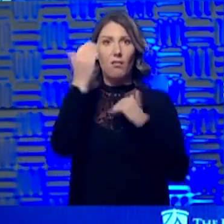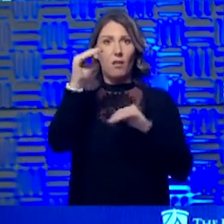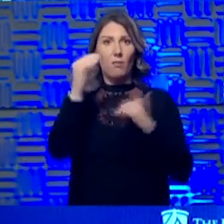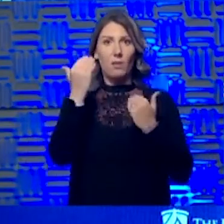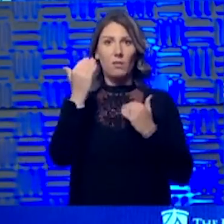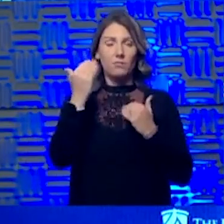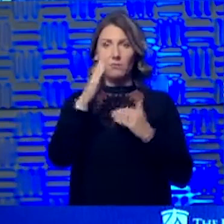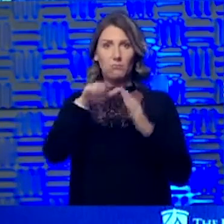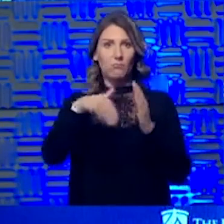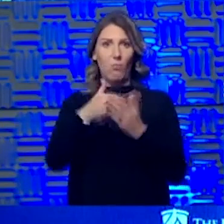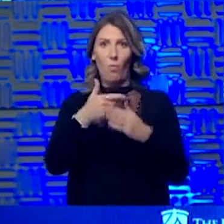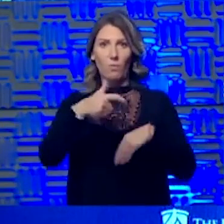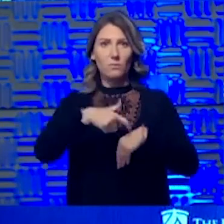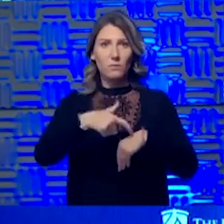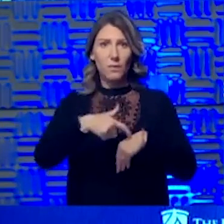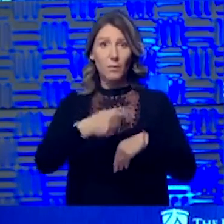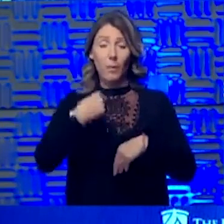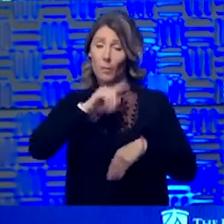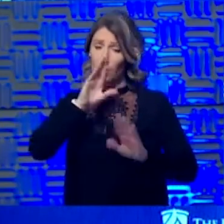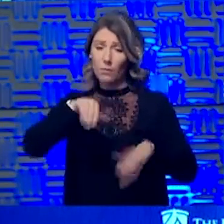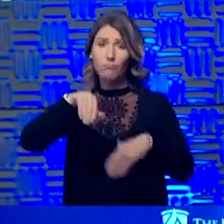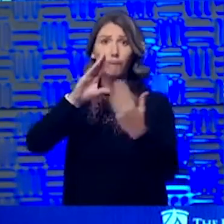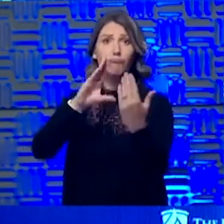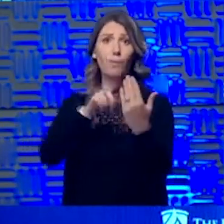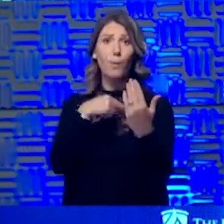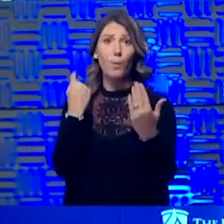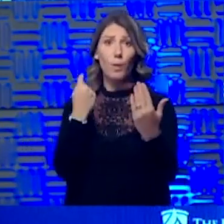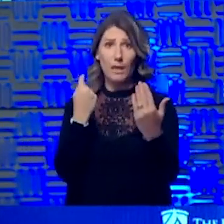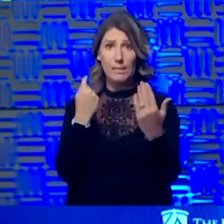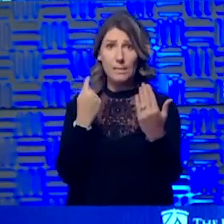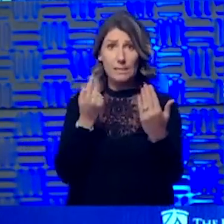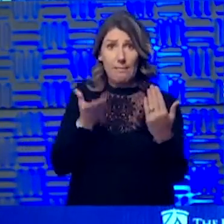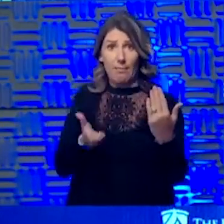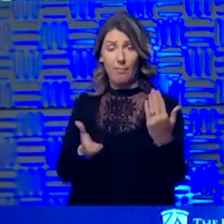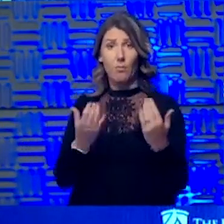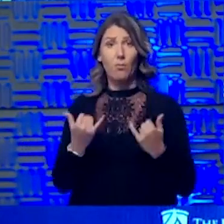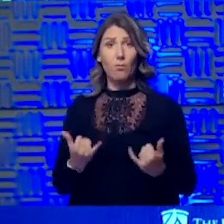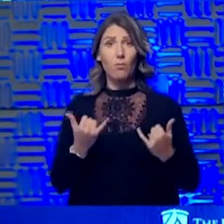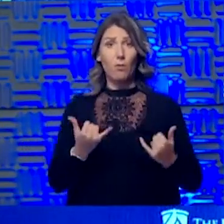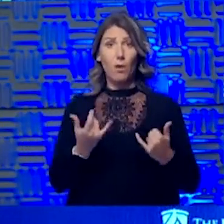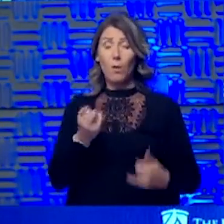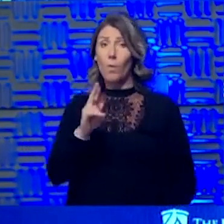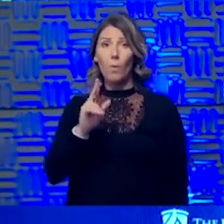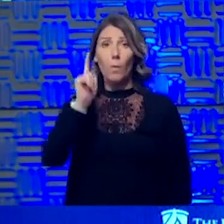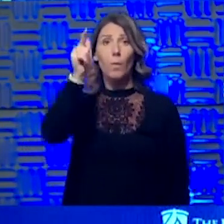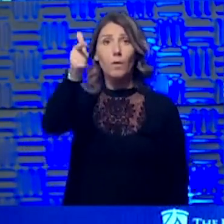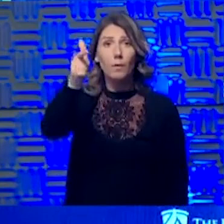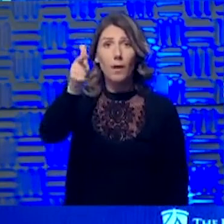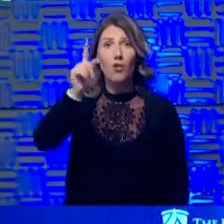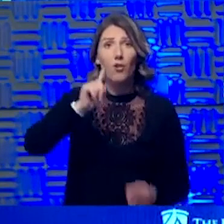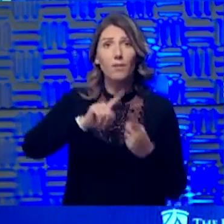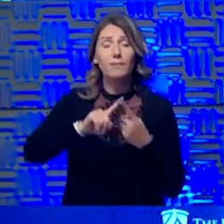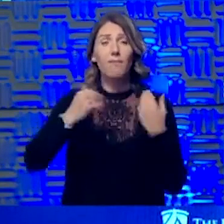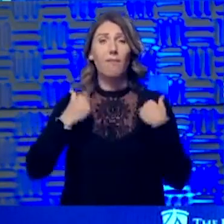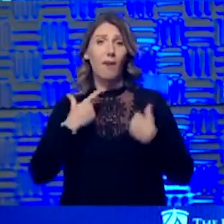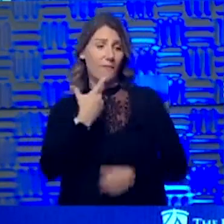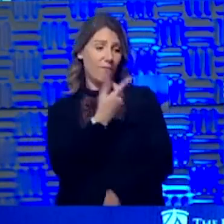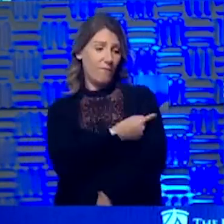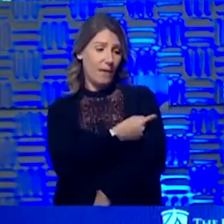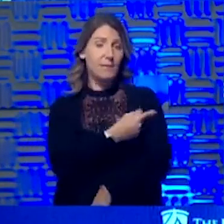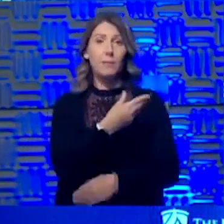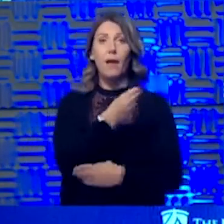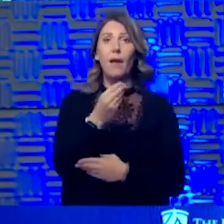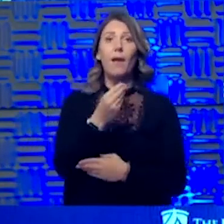have to confront this risk. And the risk is going to be there now or later until we have vaccination and